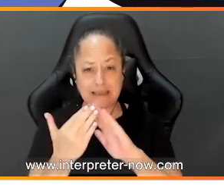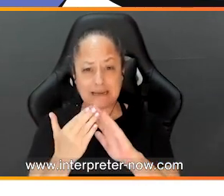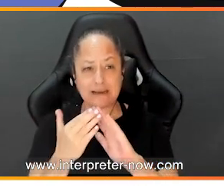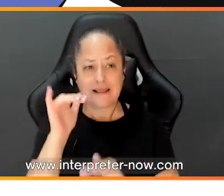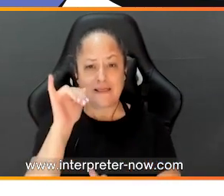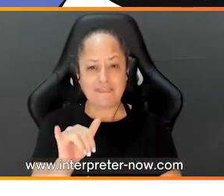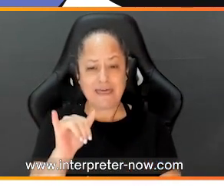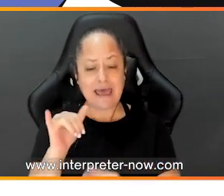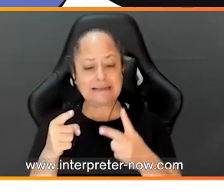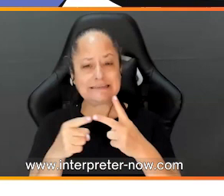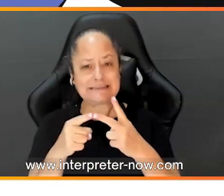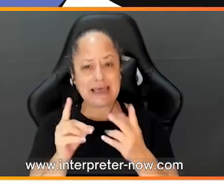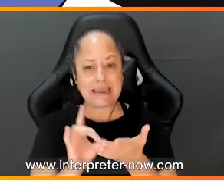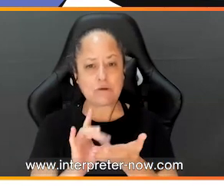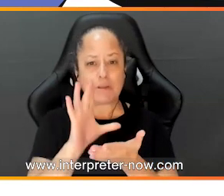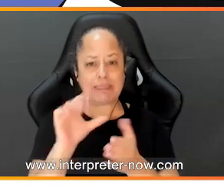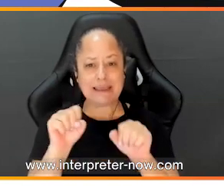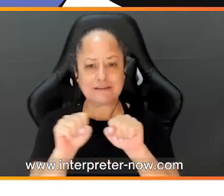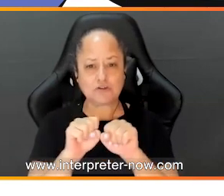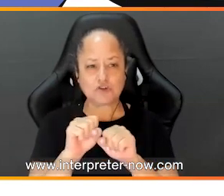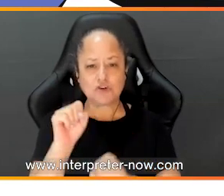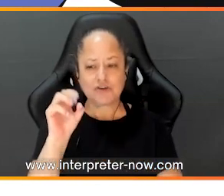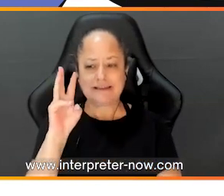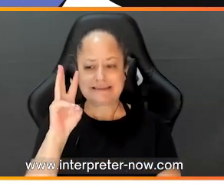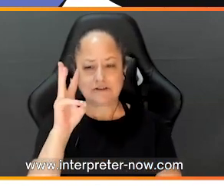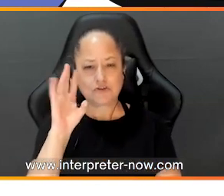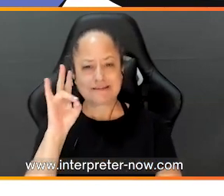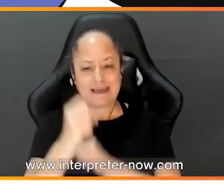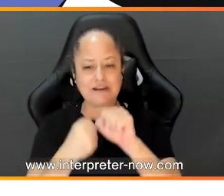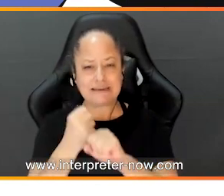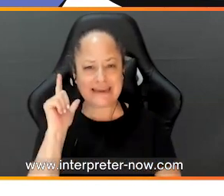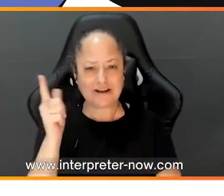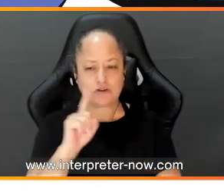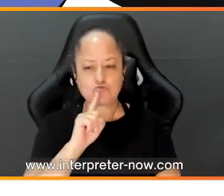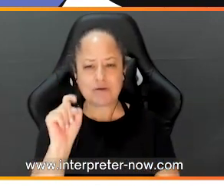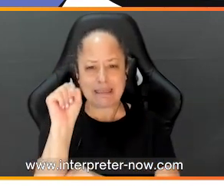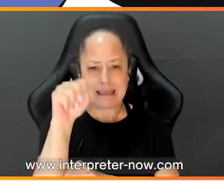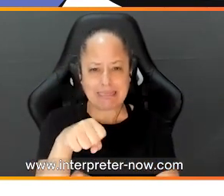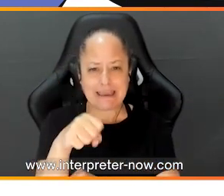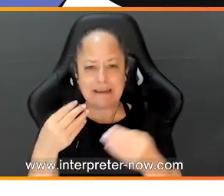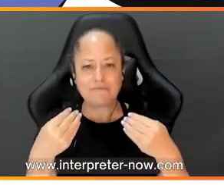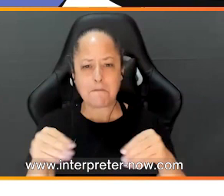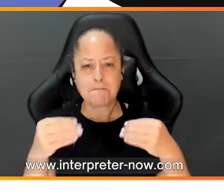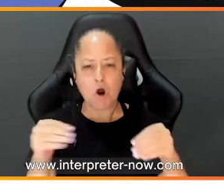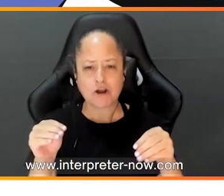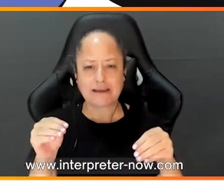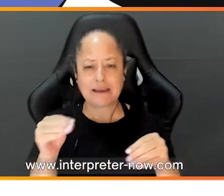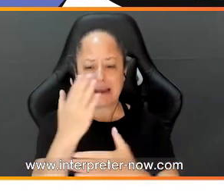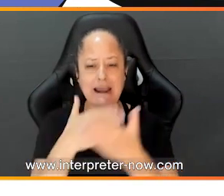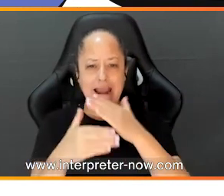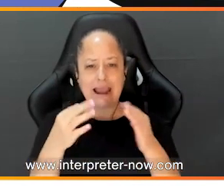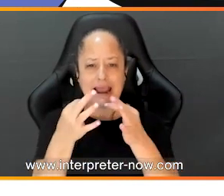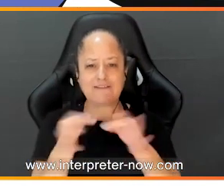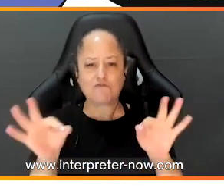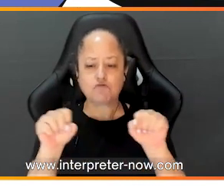there's so much going on, you can just slip in your feet into the shoes and kind of walk away, you know, walk away happy. And what kind